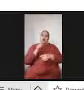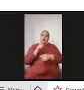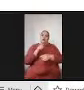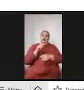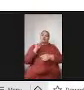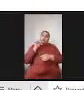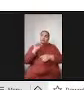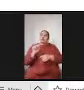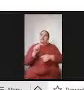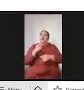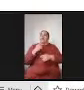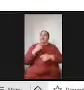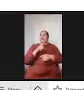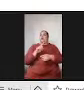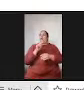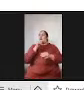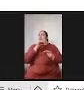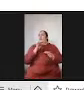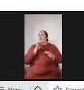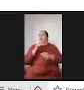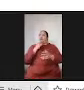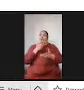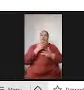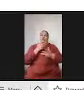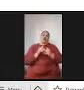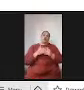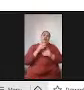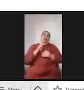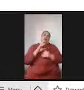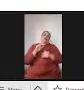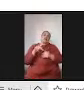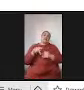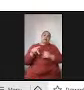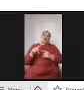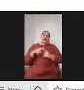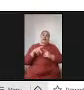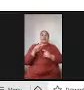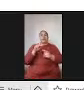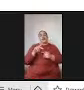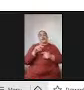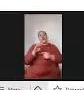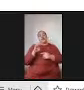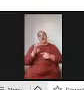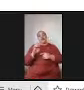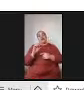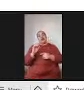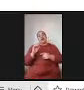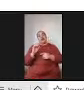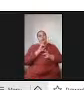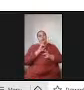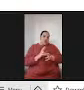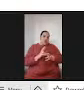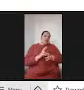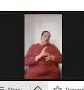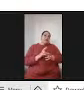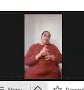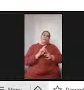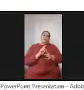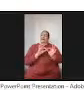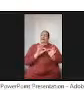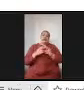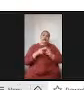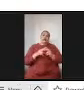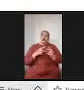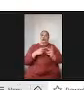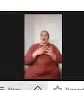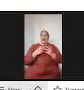be people engaging with WCPP and PEO response. That is not the kind of tool that we had